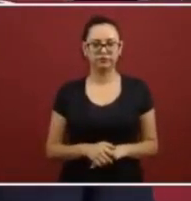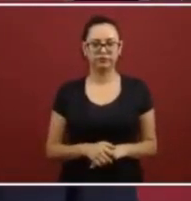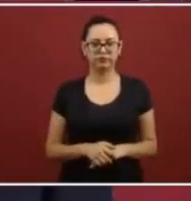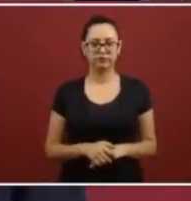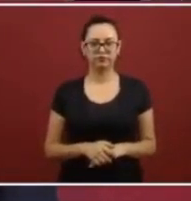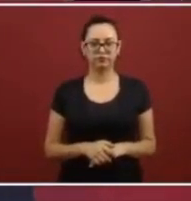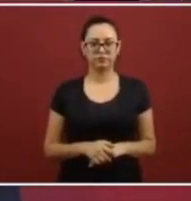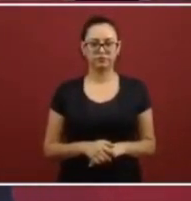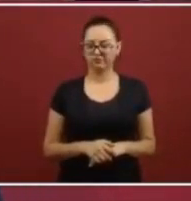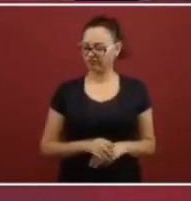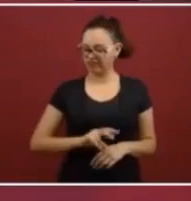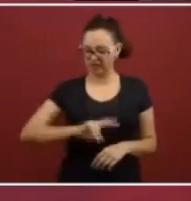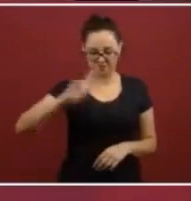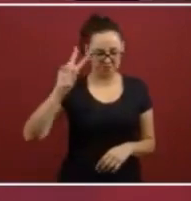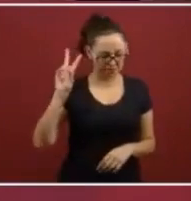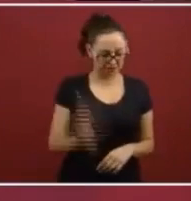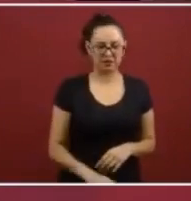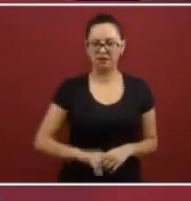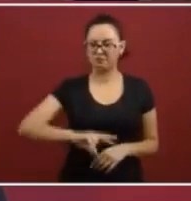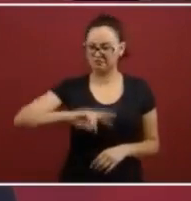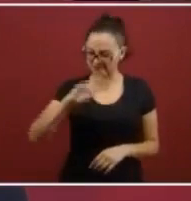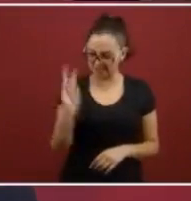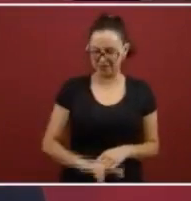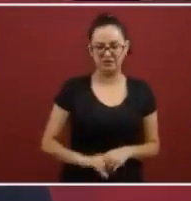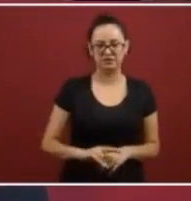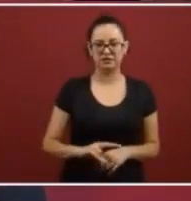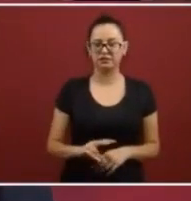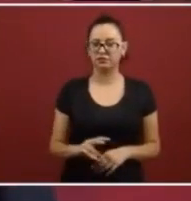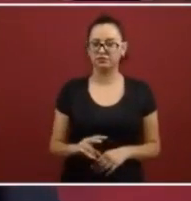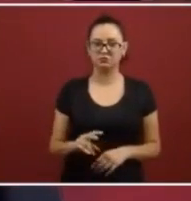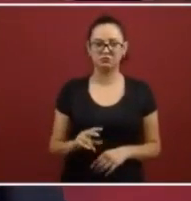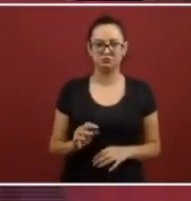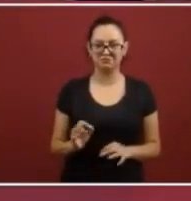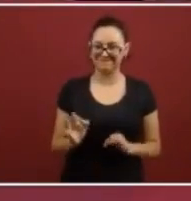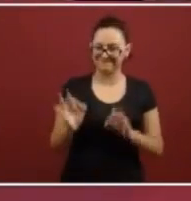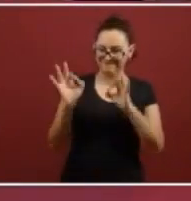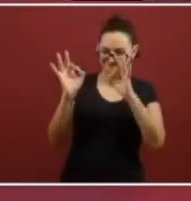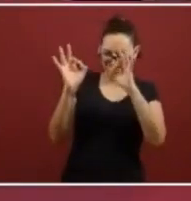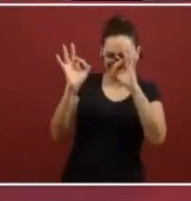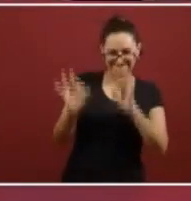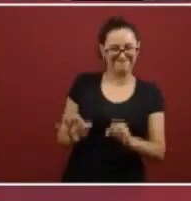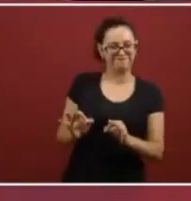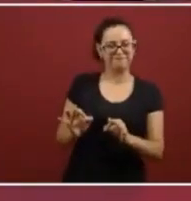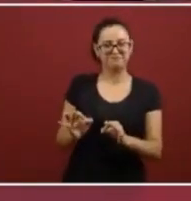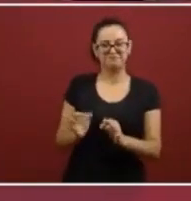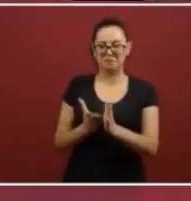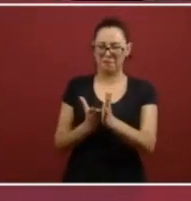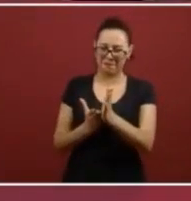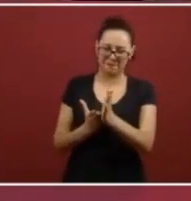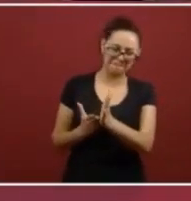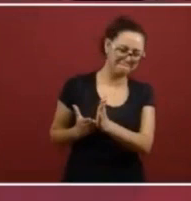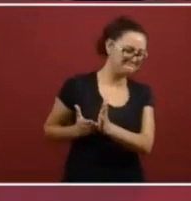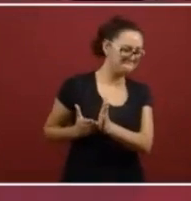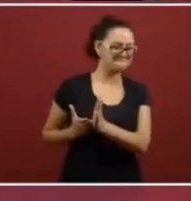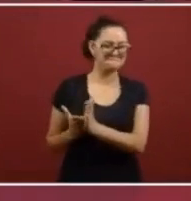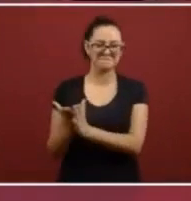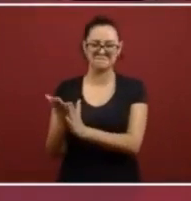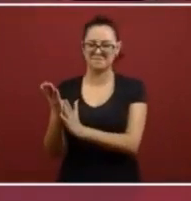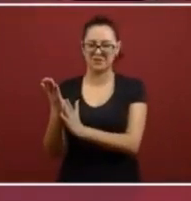sin But- duda without a doubt, de inobjetable honestidad, with an recta,